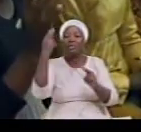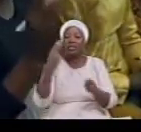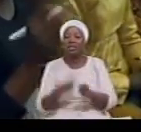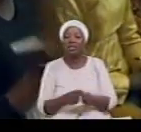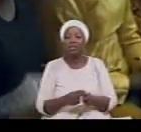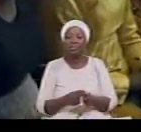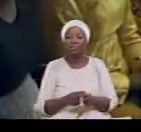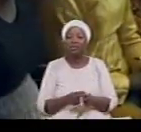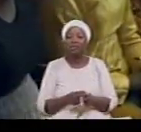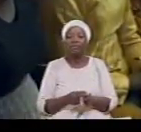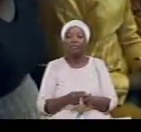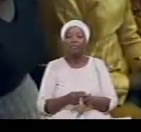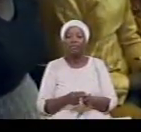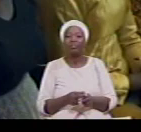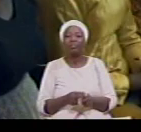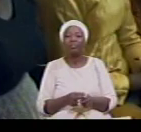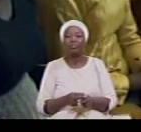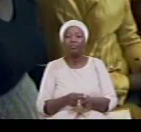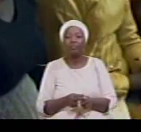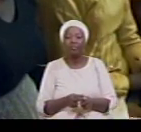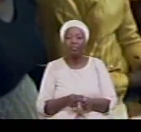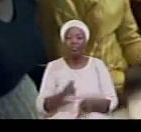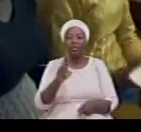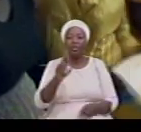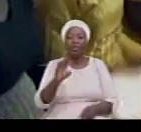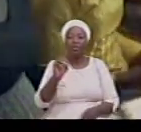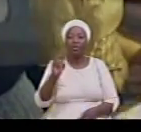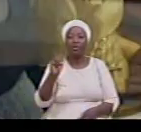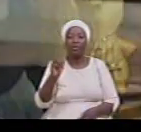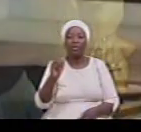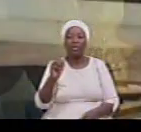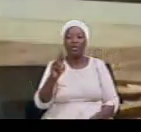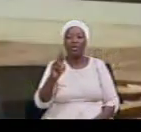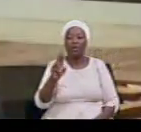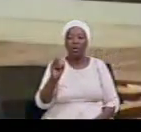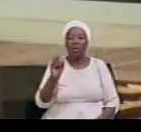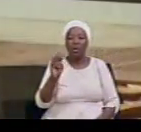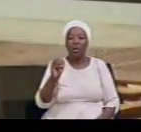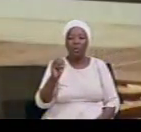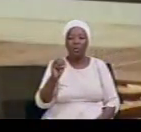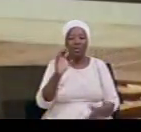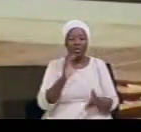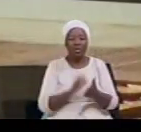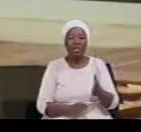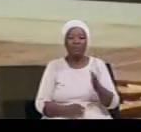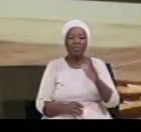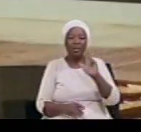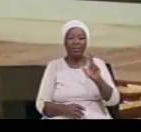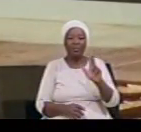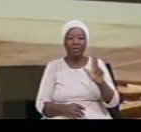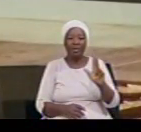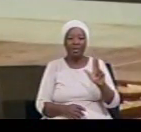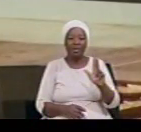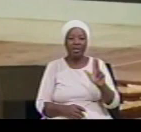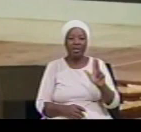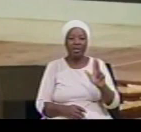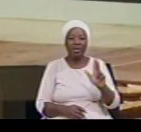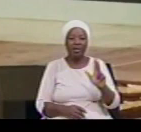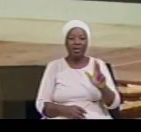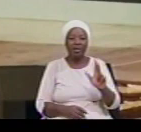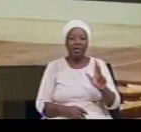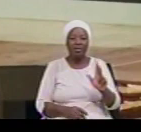name. Romans chapter 3. Romans chapter 3. I'm reading from